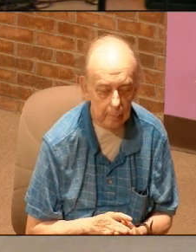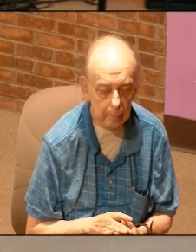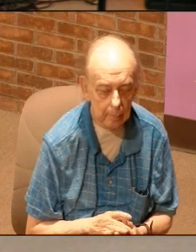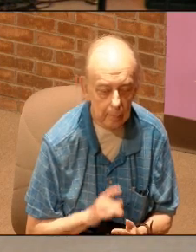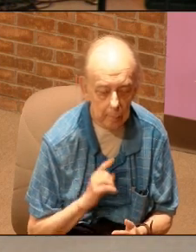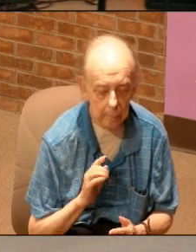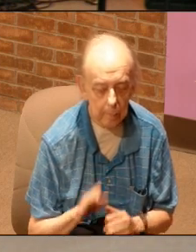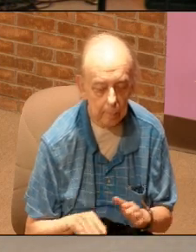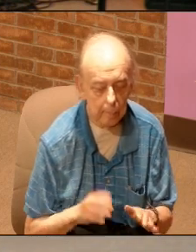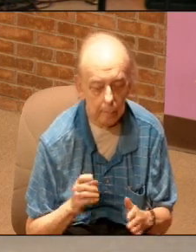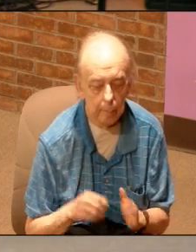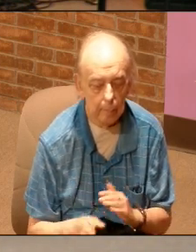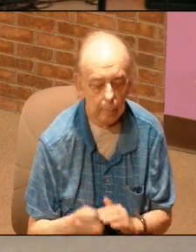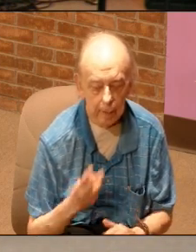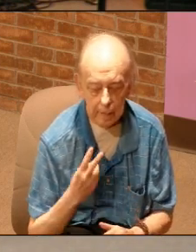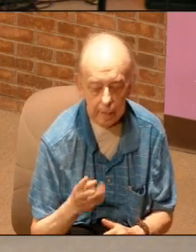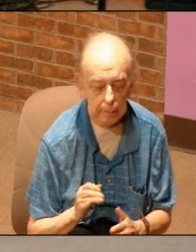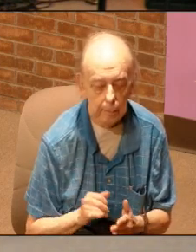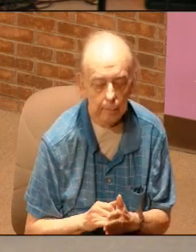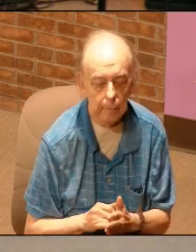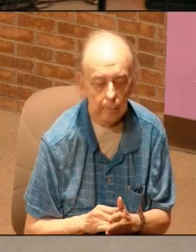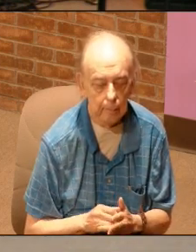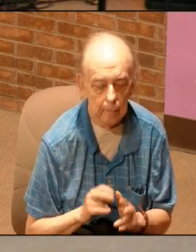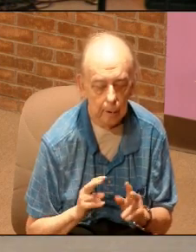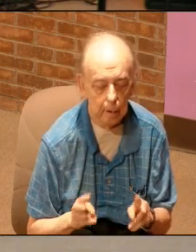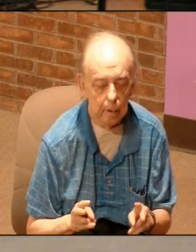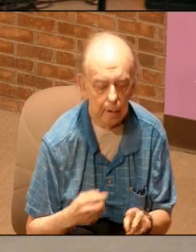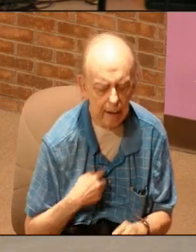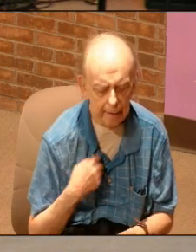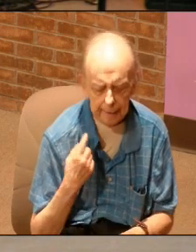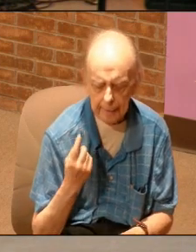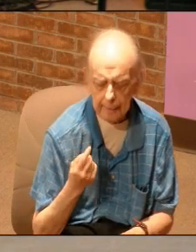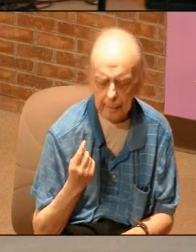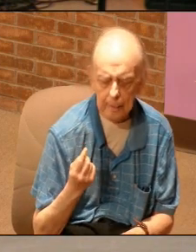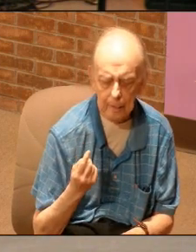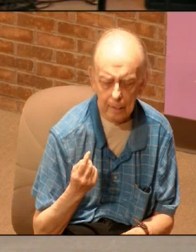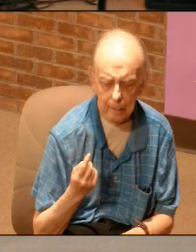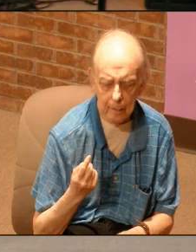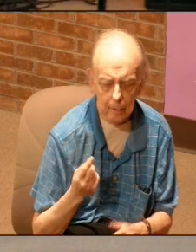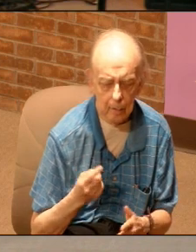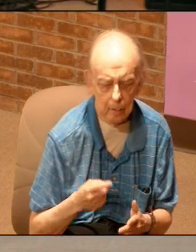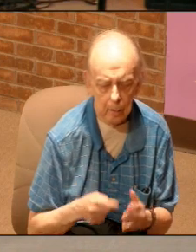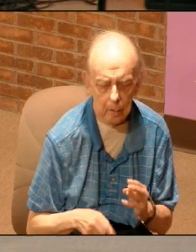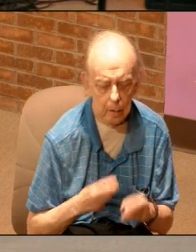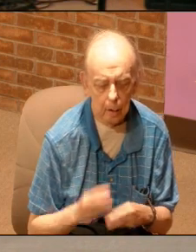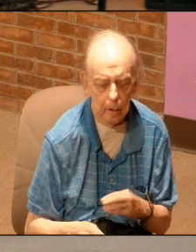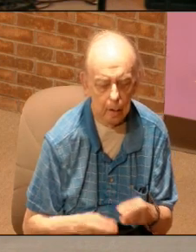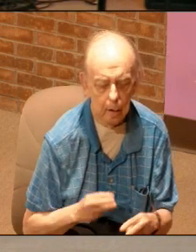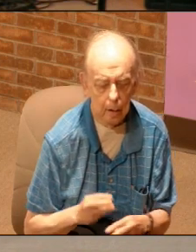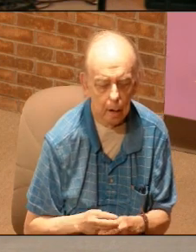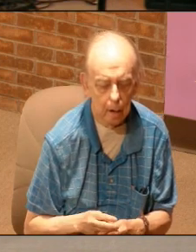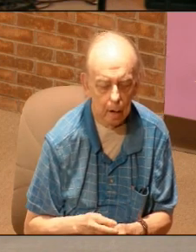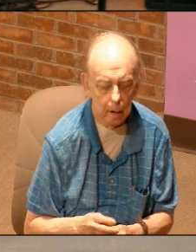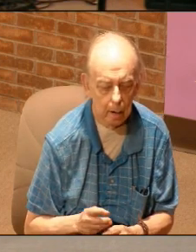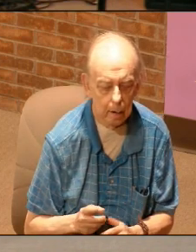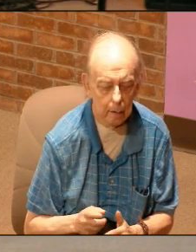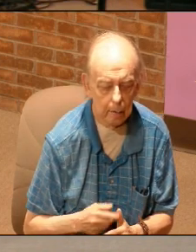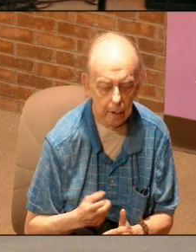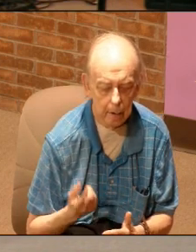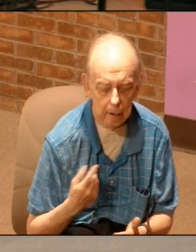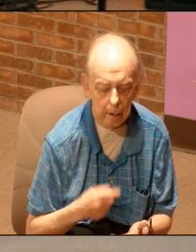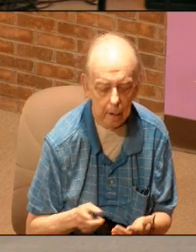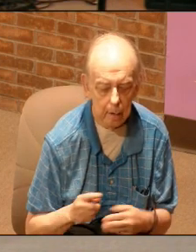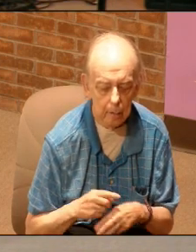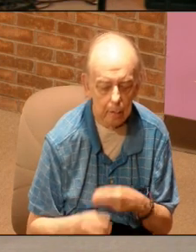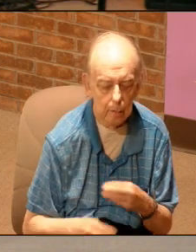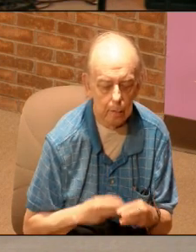I walk in there, and when I see this, I look at this and I think, what in the world first time I saw this, I thought,